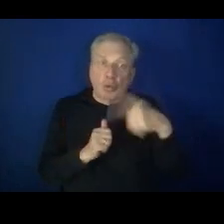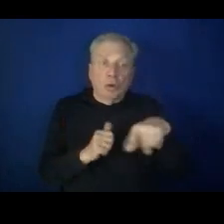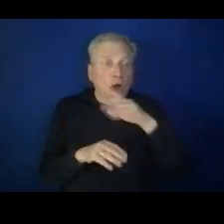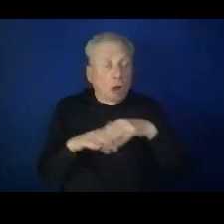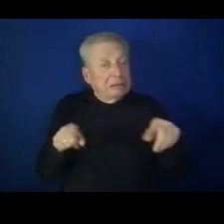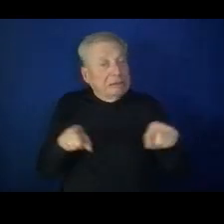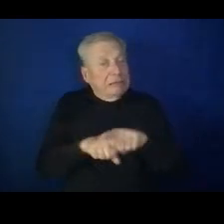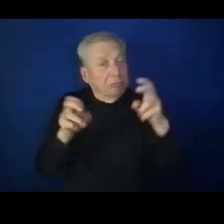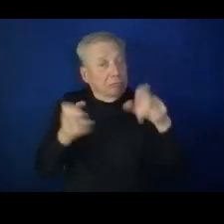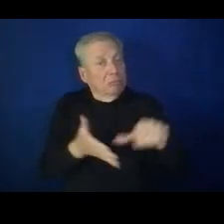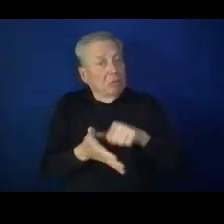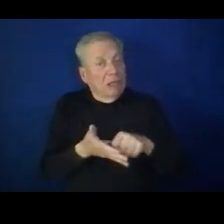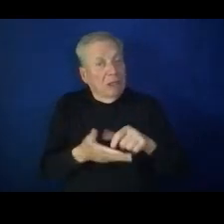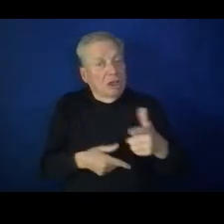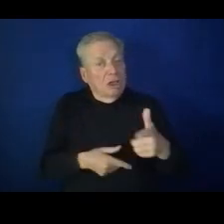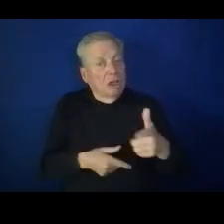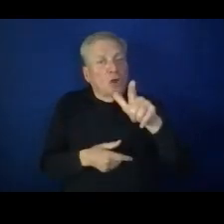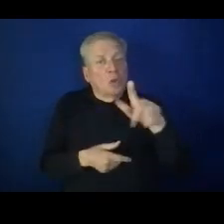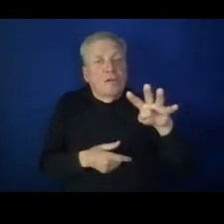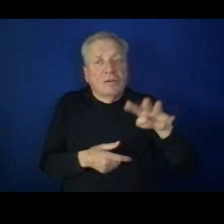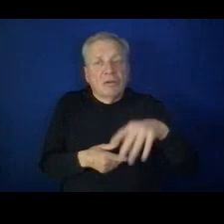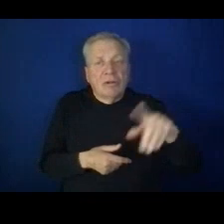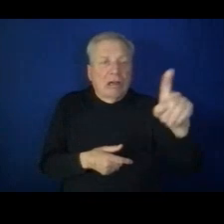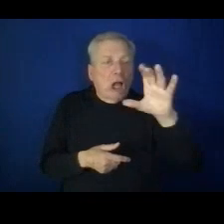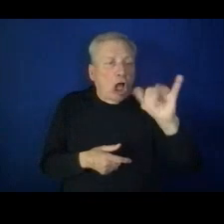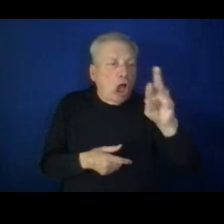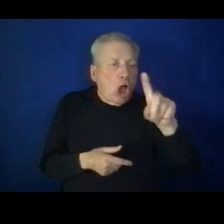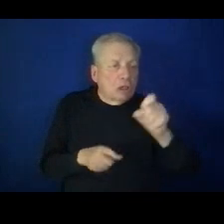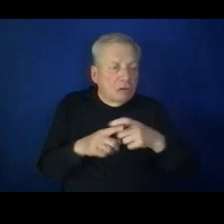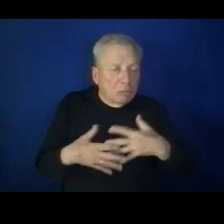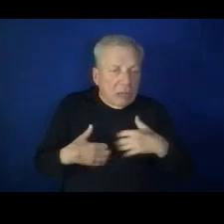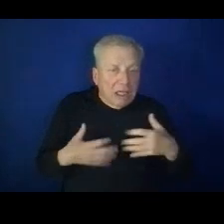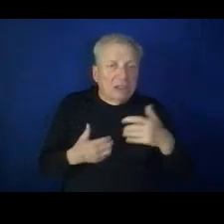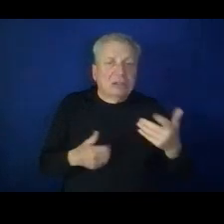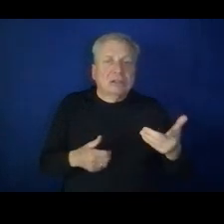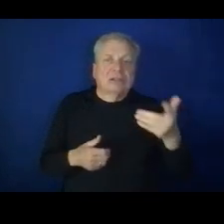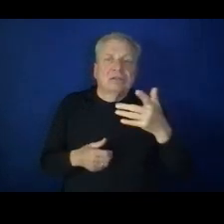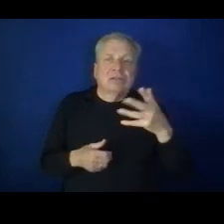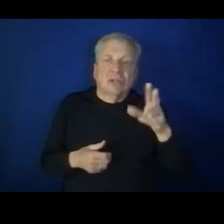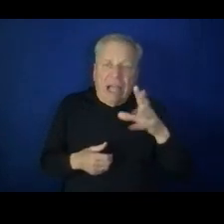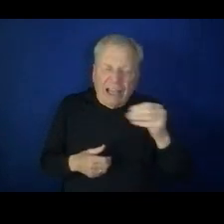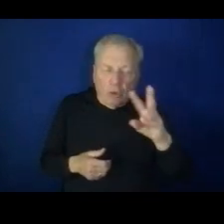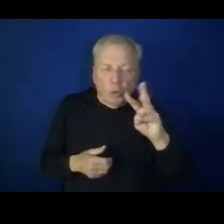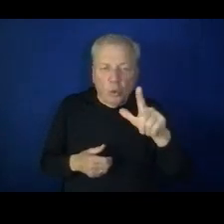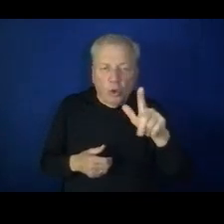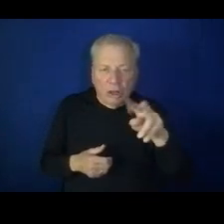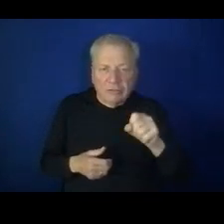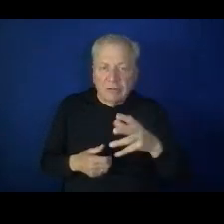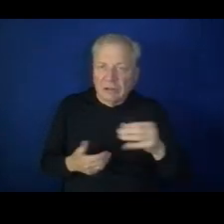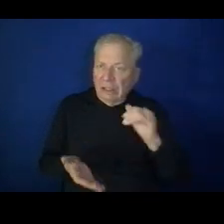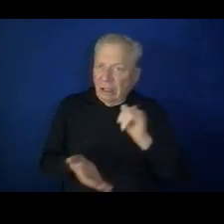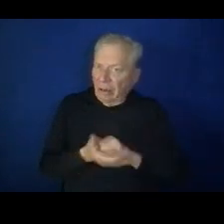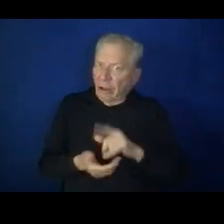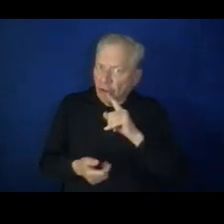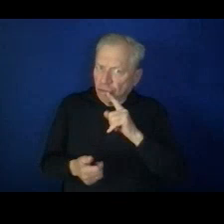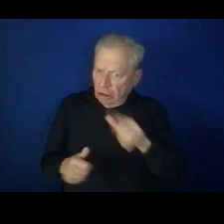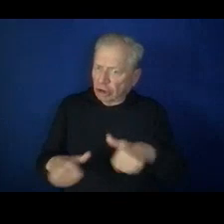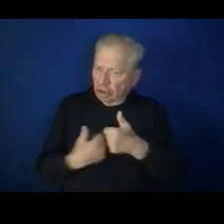here. 25 yards from all wildlife, 100 yards from bears and wolves. That's a challenging